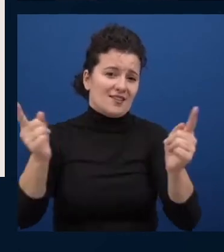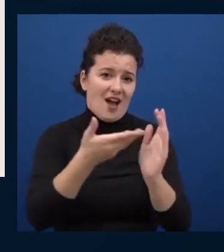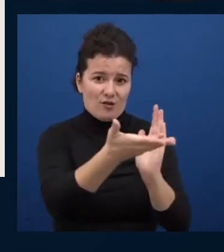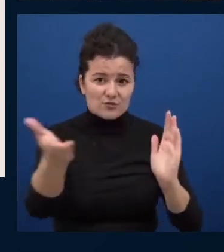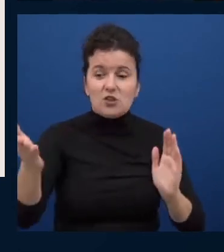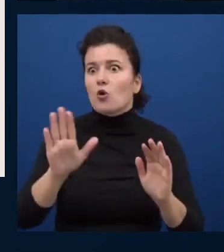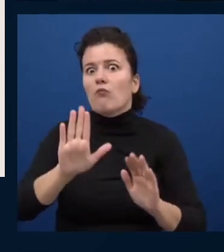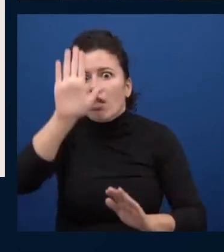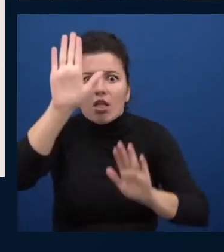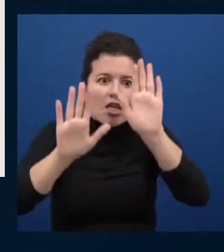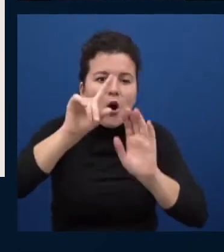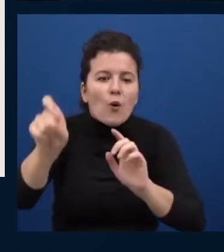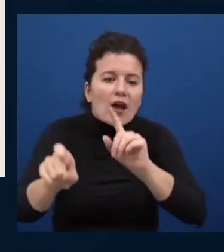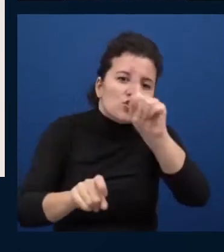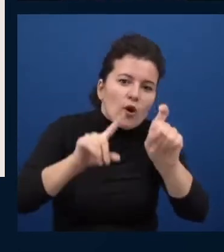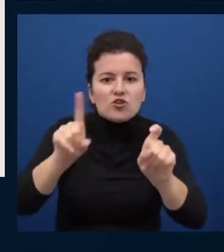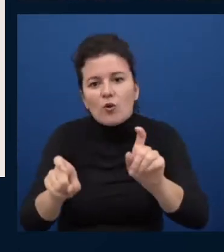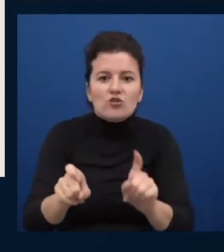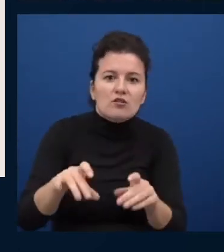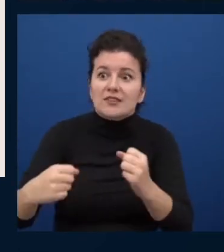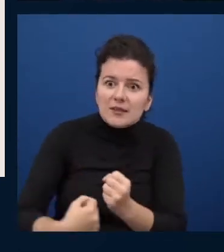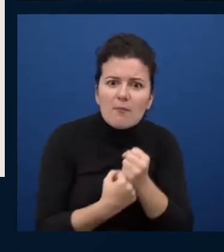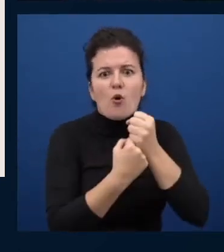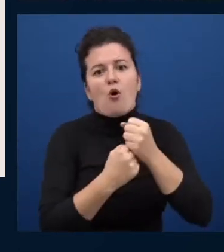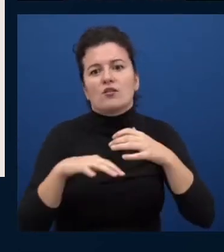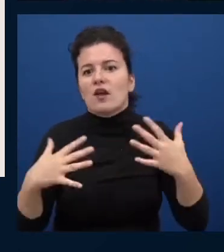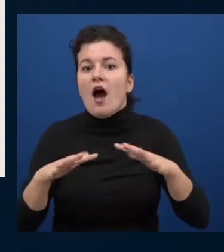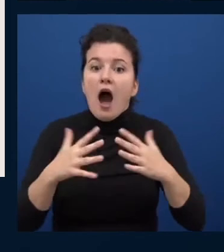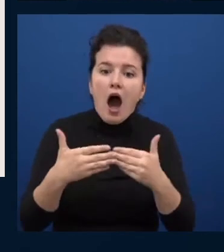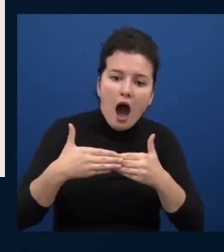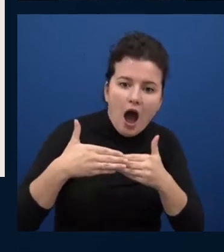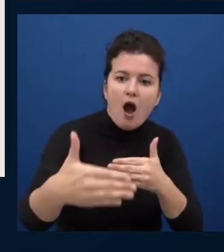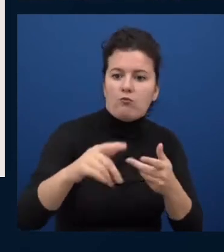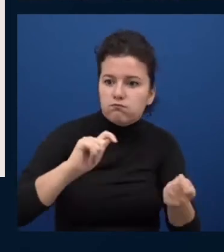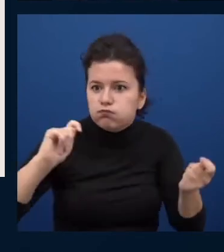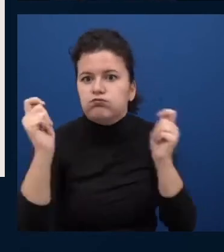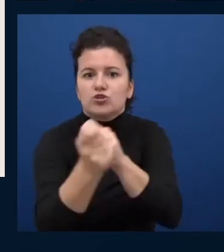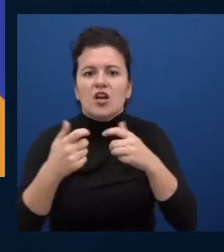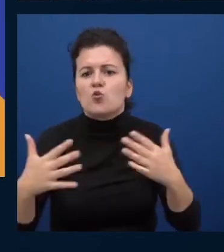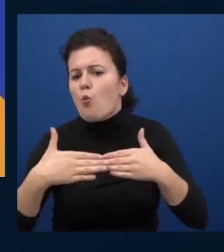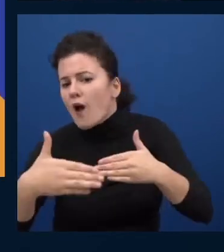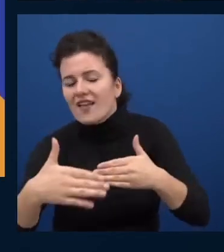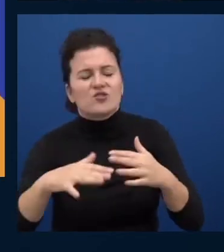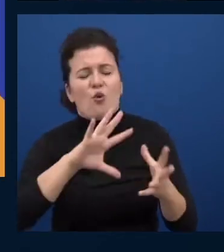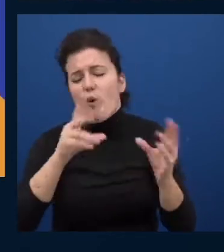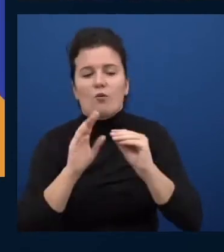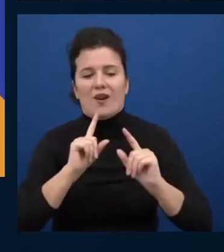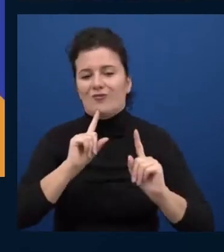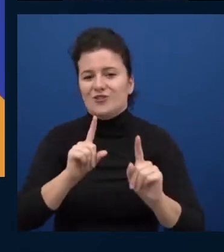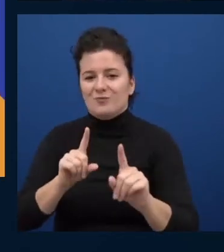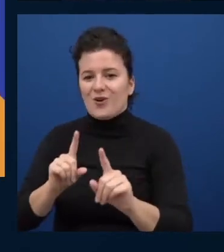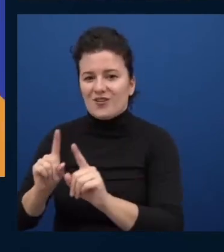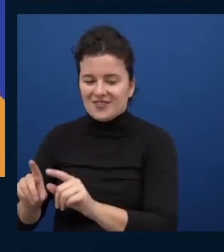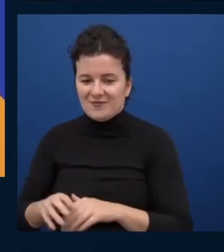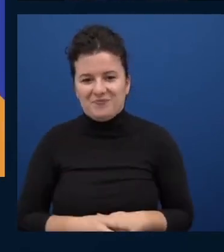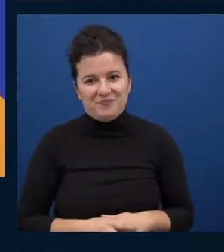about how long we support and how often we expect to do majors and that kind of stuff. Then what? I